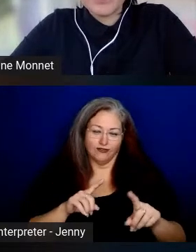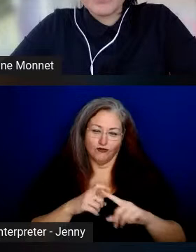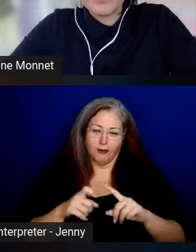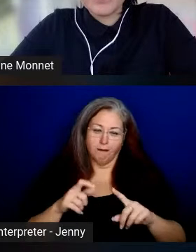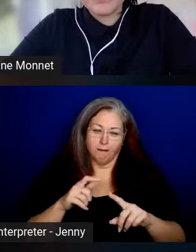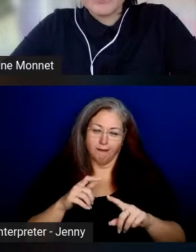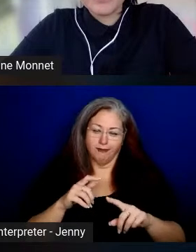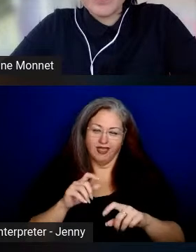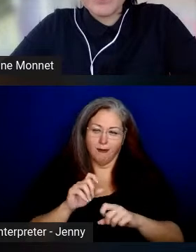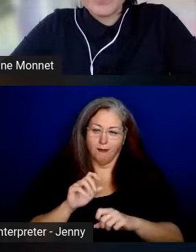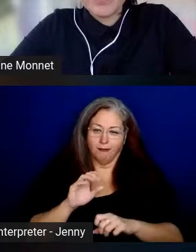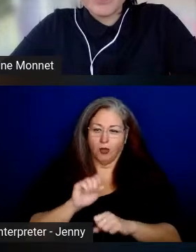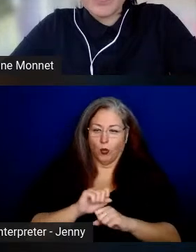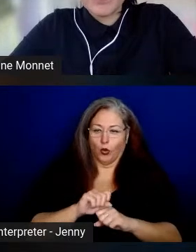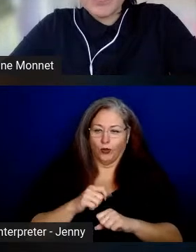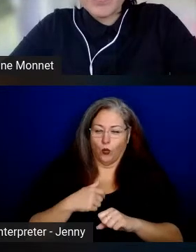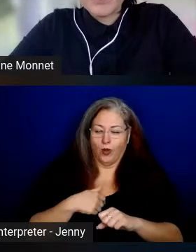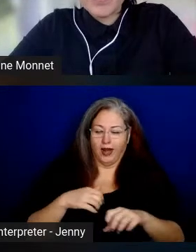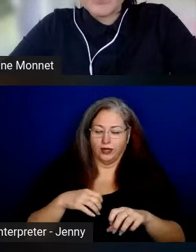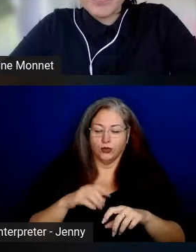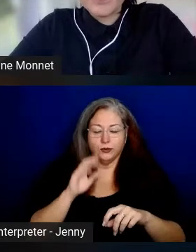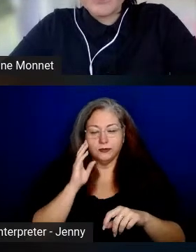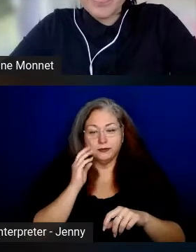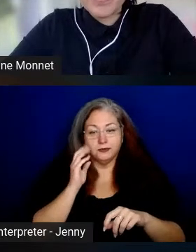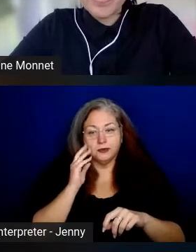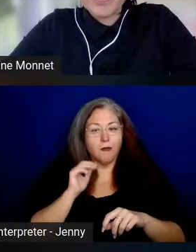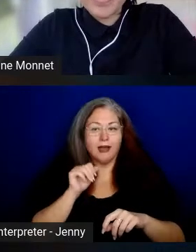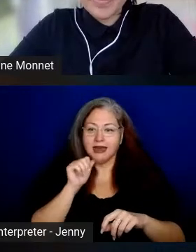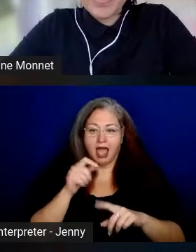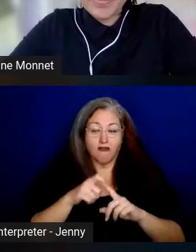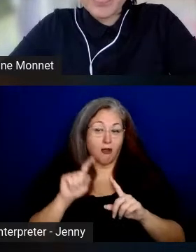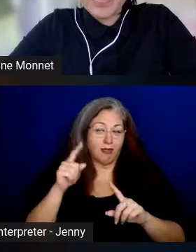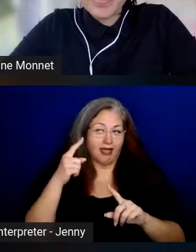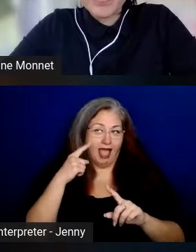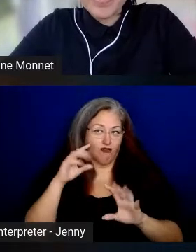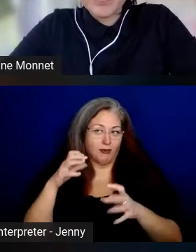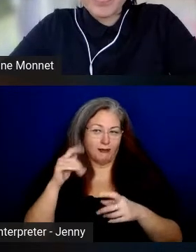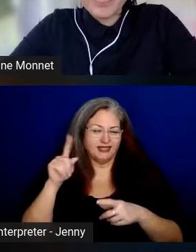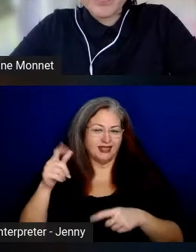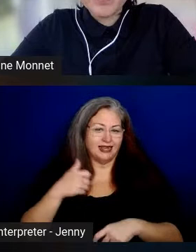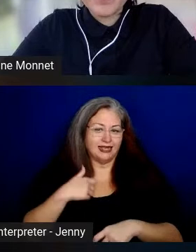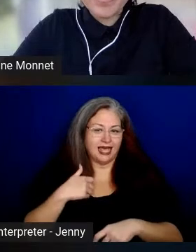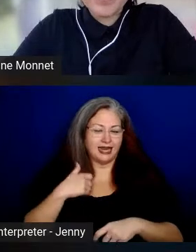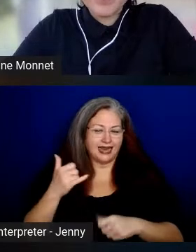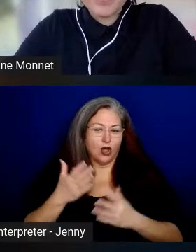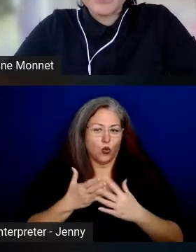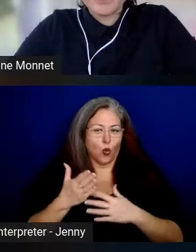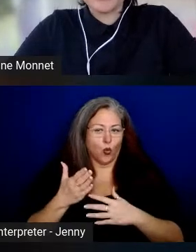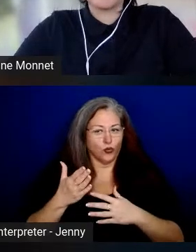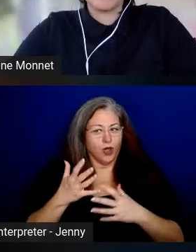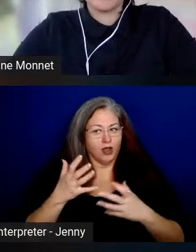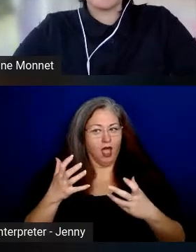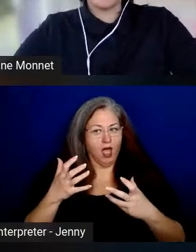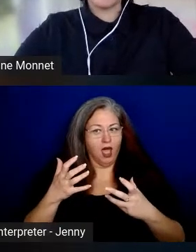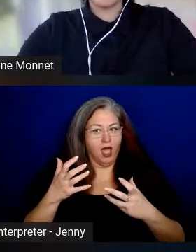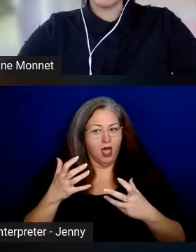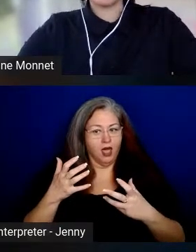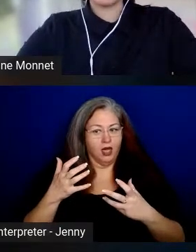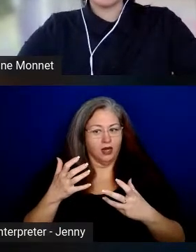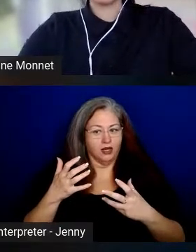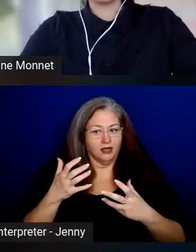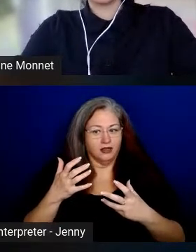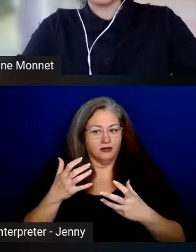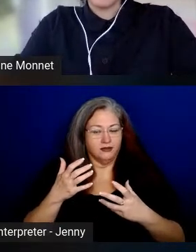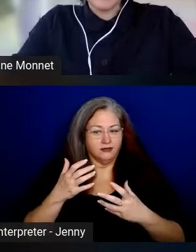So, but not from the government per se, because Canada is going through a reckoning right now with the role